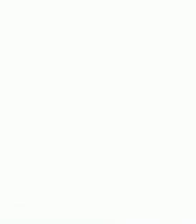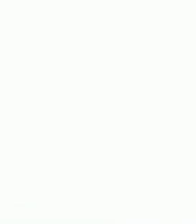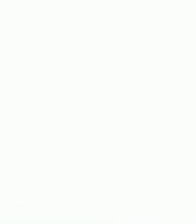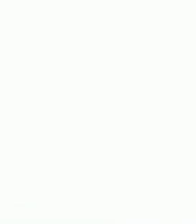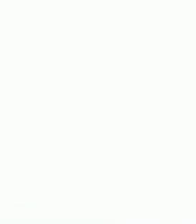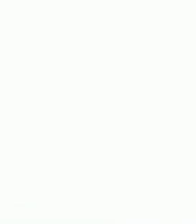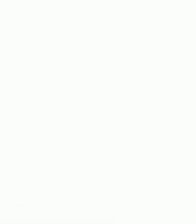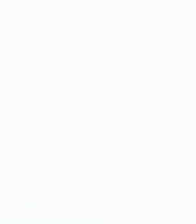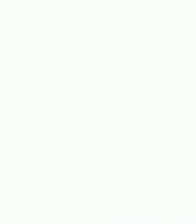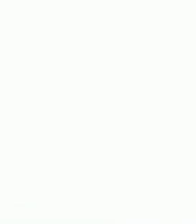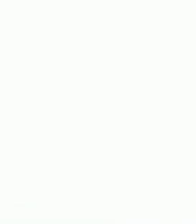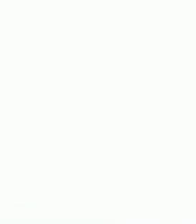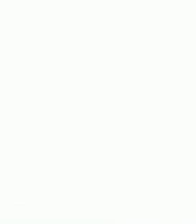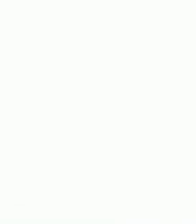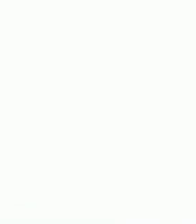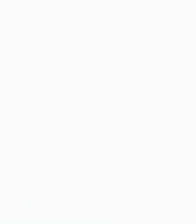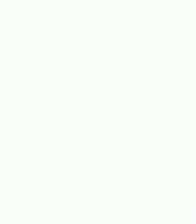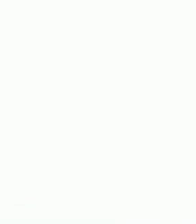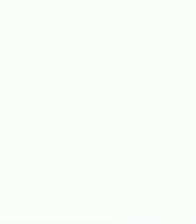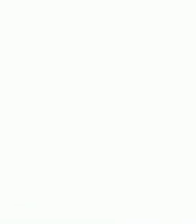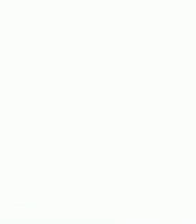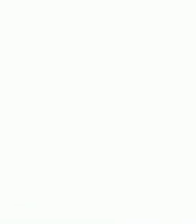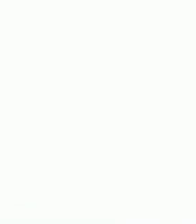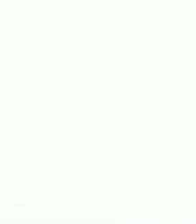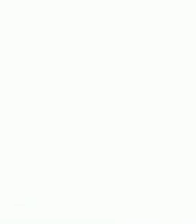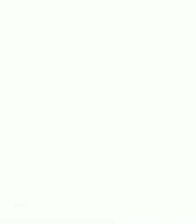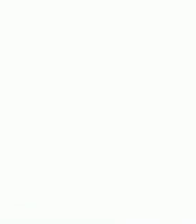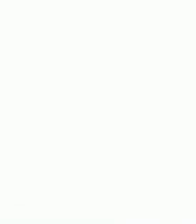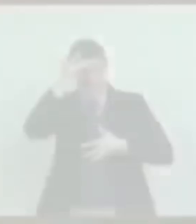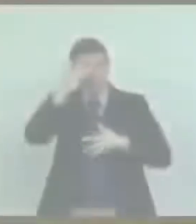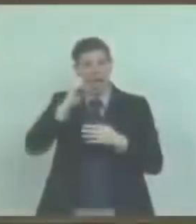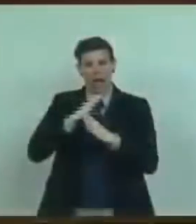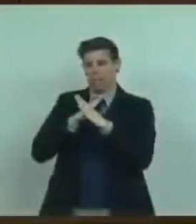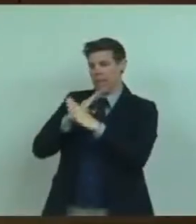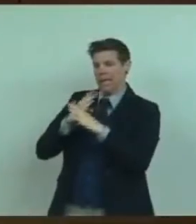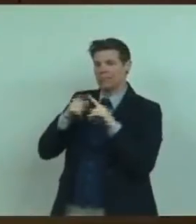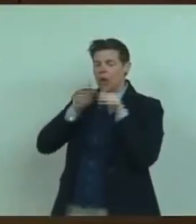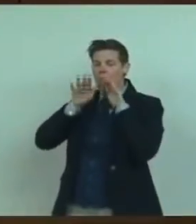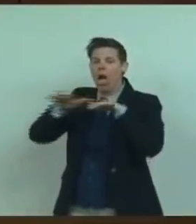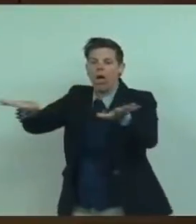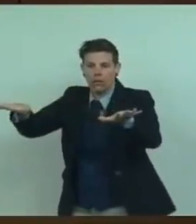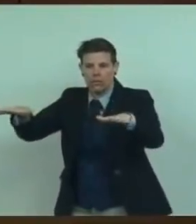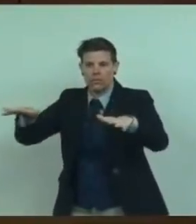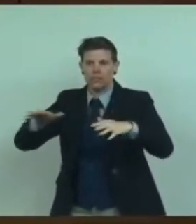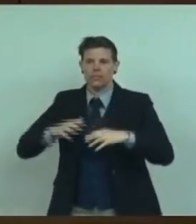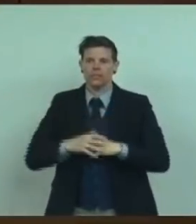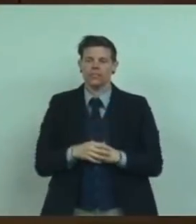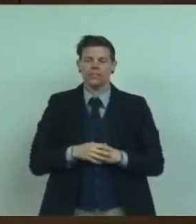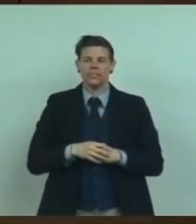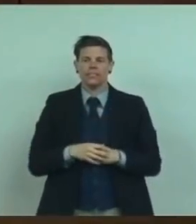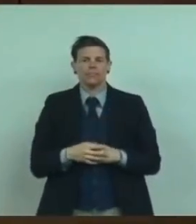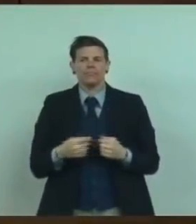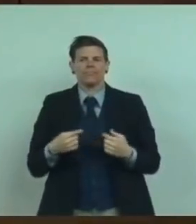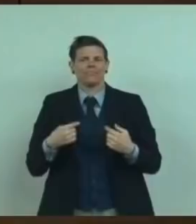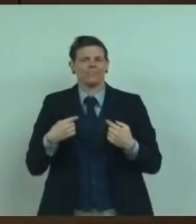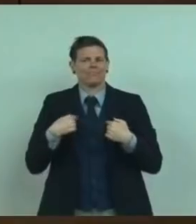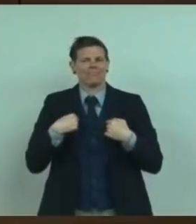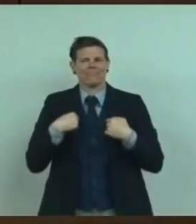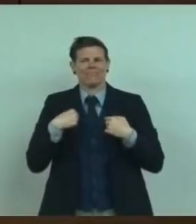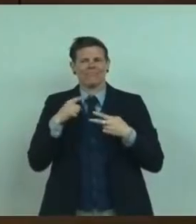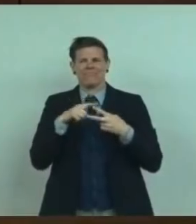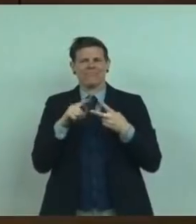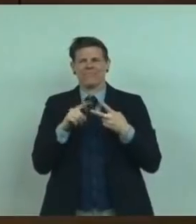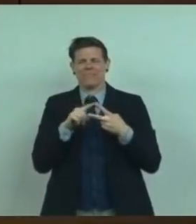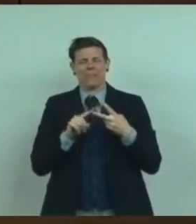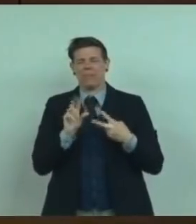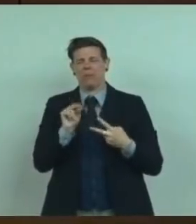prevent you from spreading the virus? I don't believe the answer is yes to either of those. I don't think it prevents you